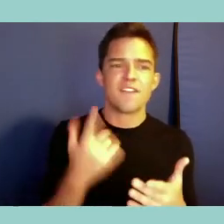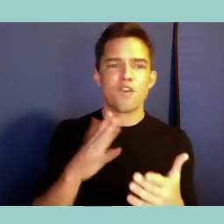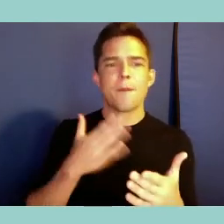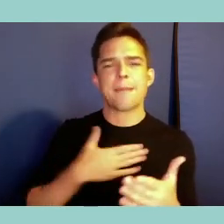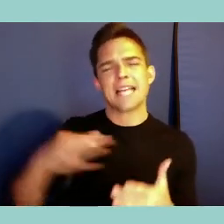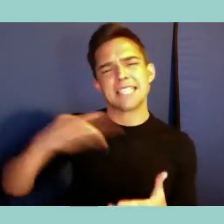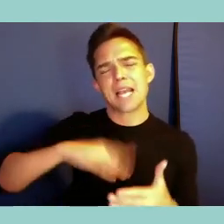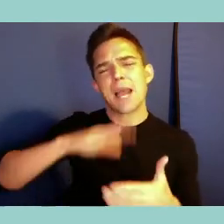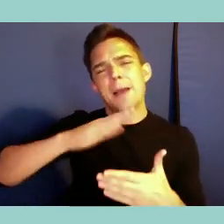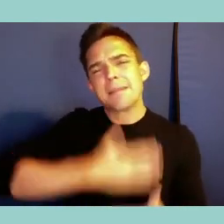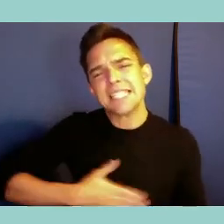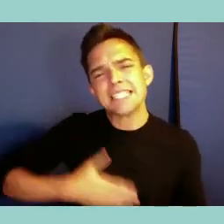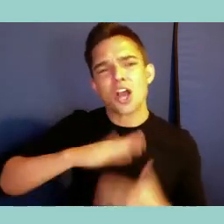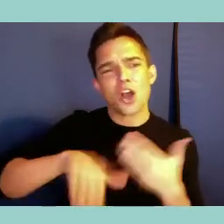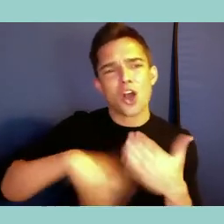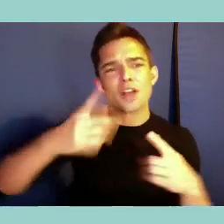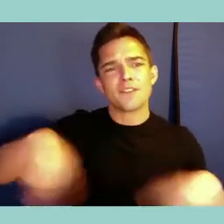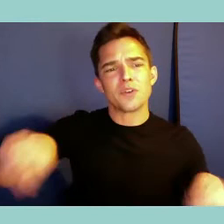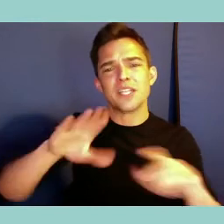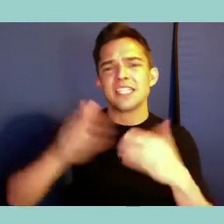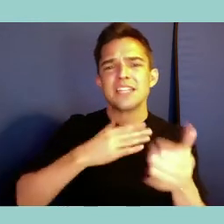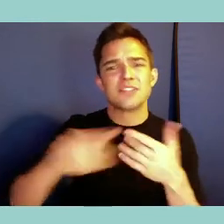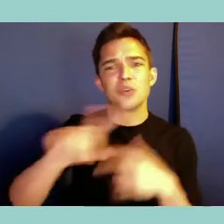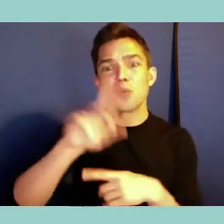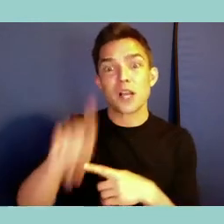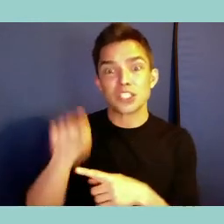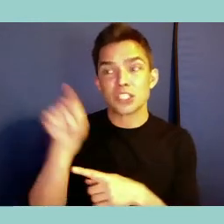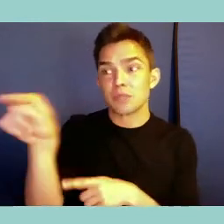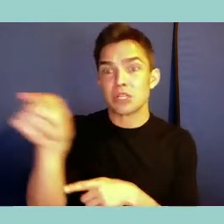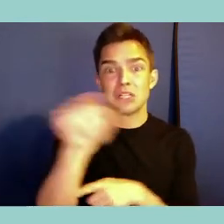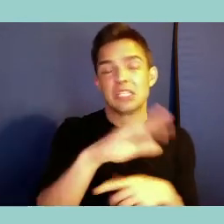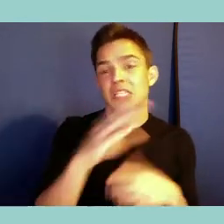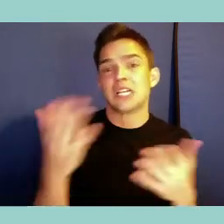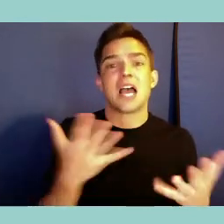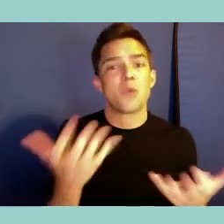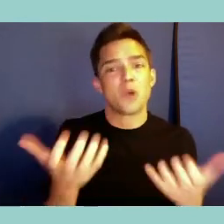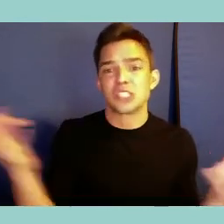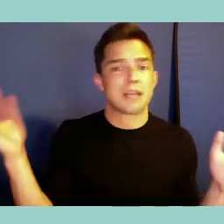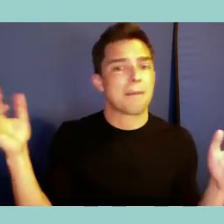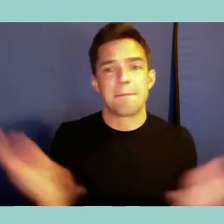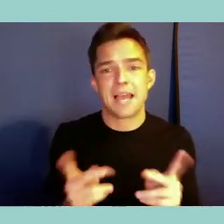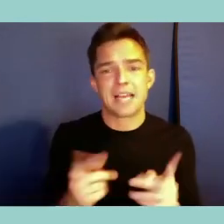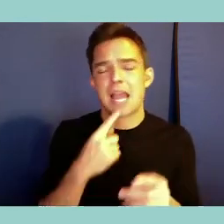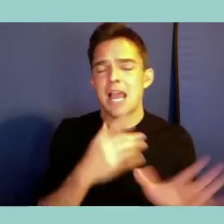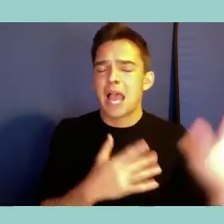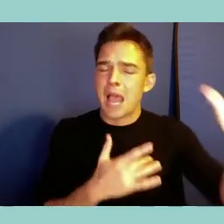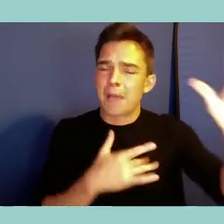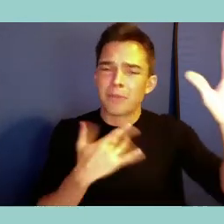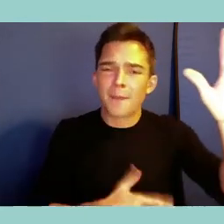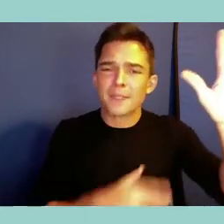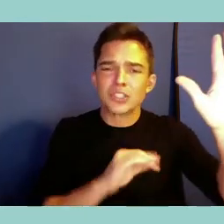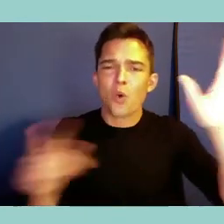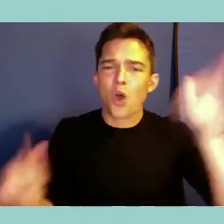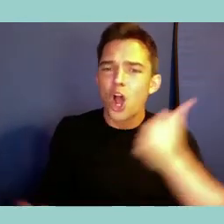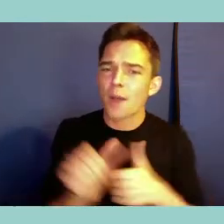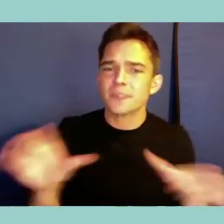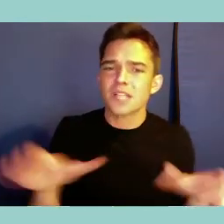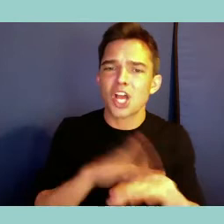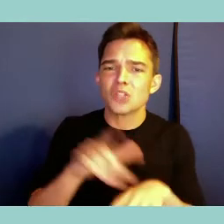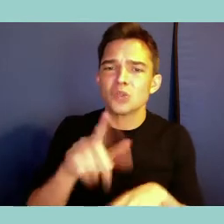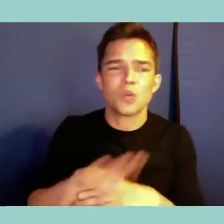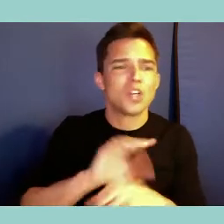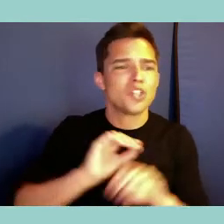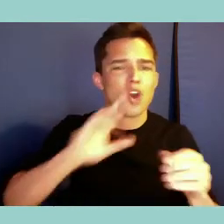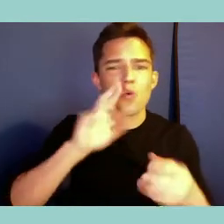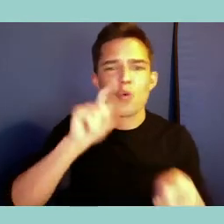sake, please, all of you, even you questionable ones, I want you to come back. I promise no harm will be done to you. There will be